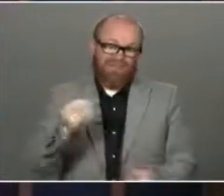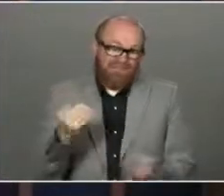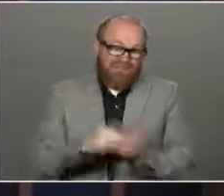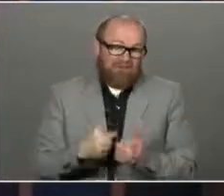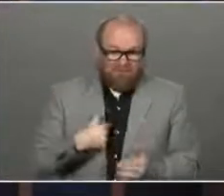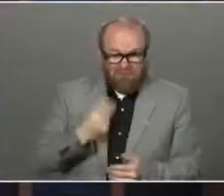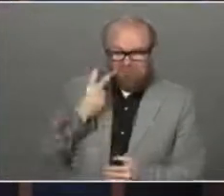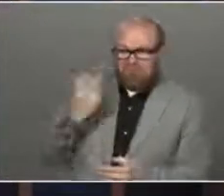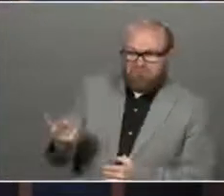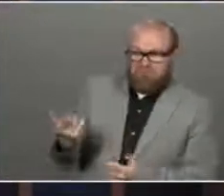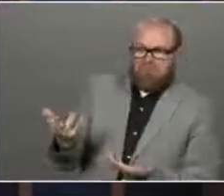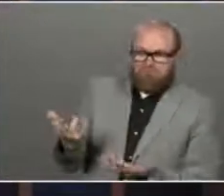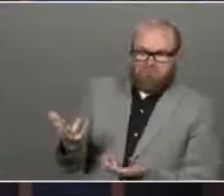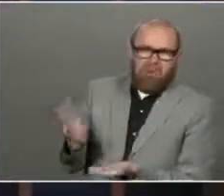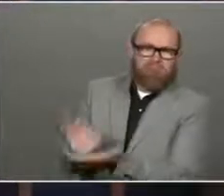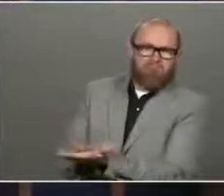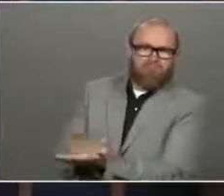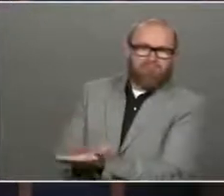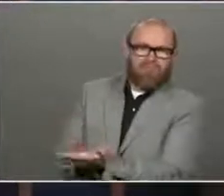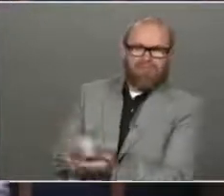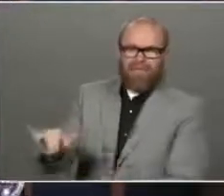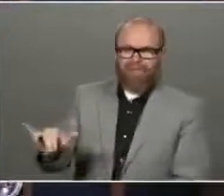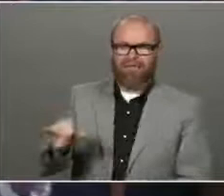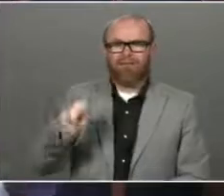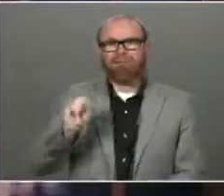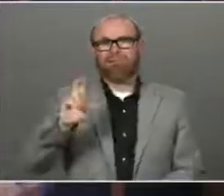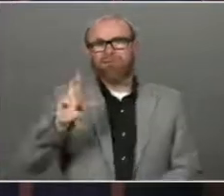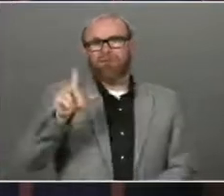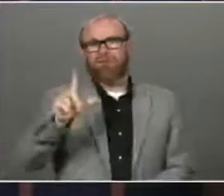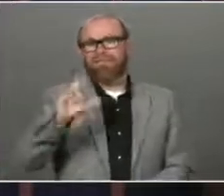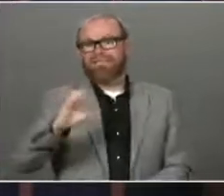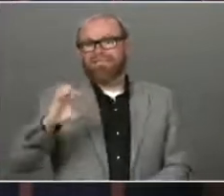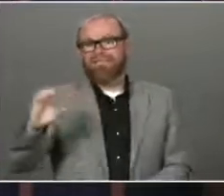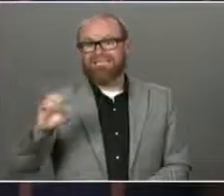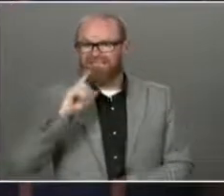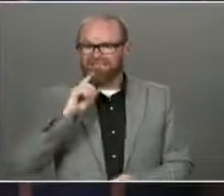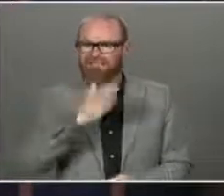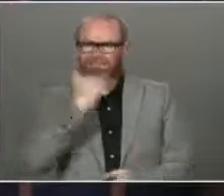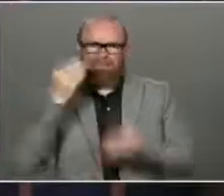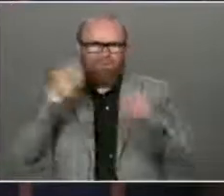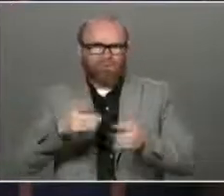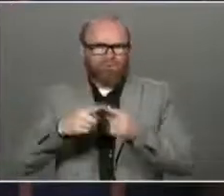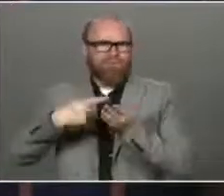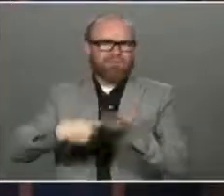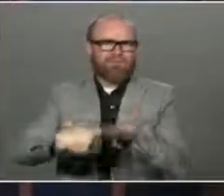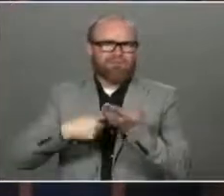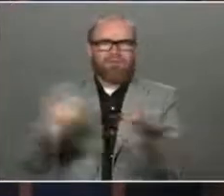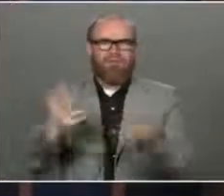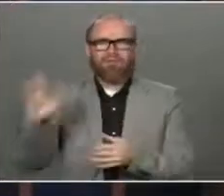But again, I think Senator Lee is the best person to discuss what those